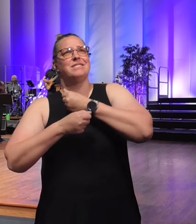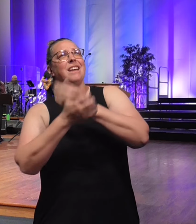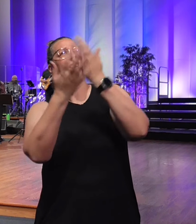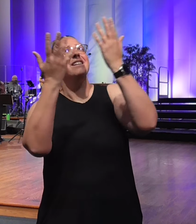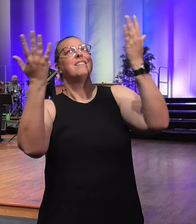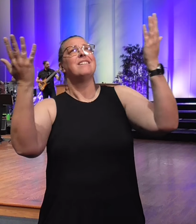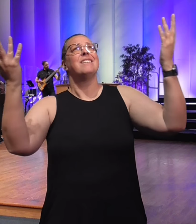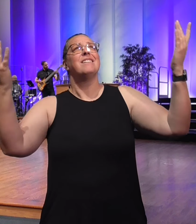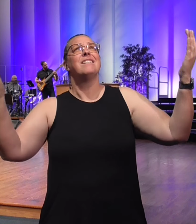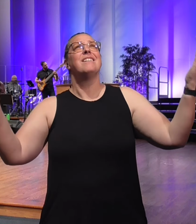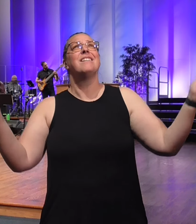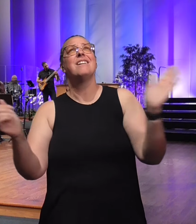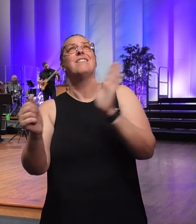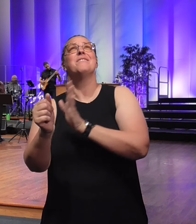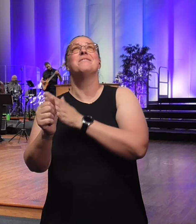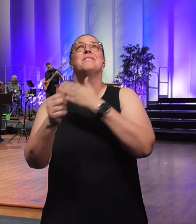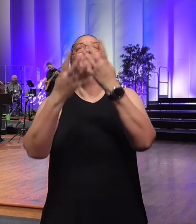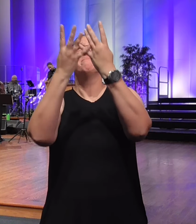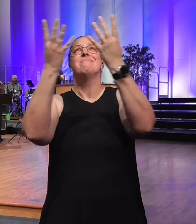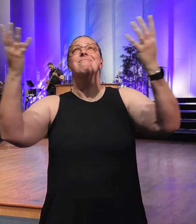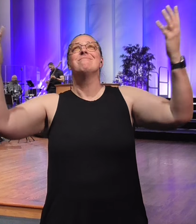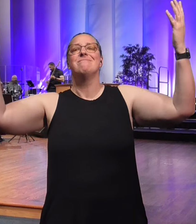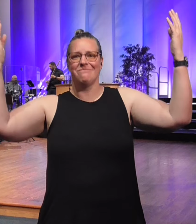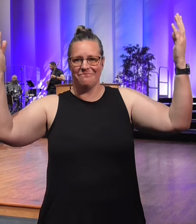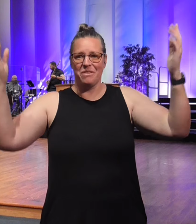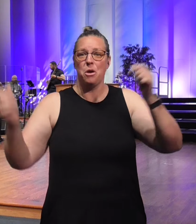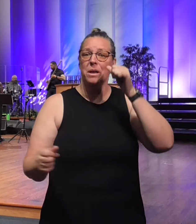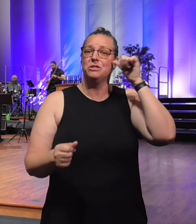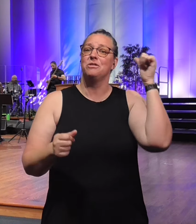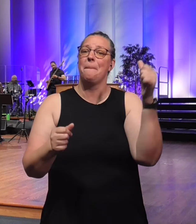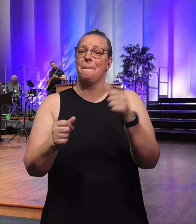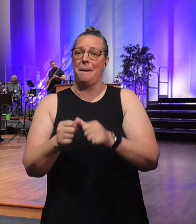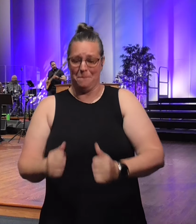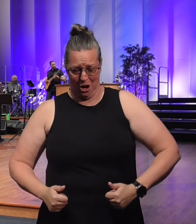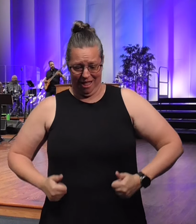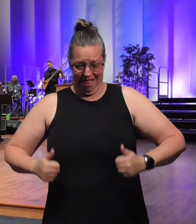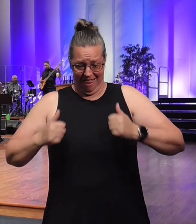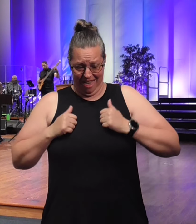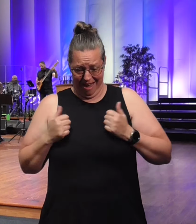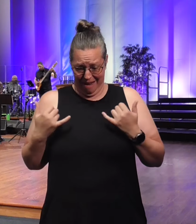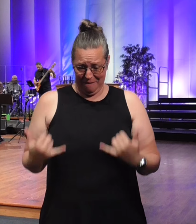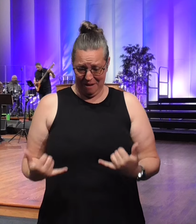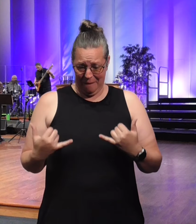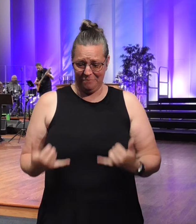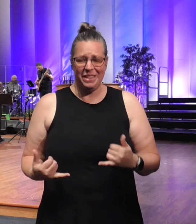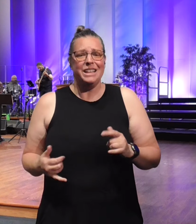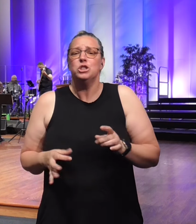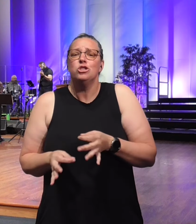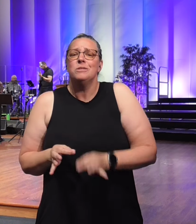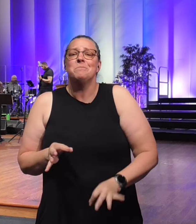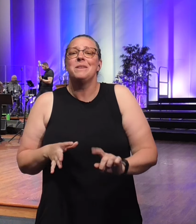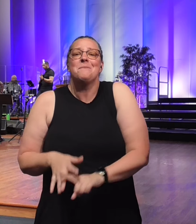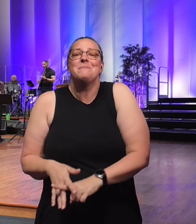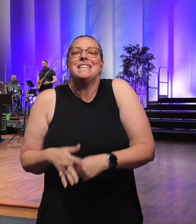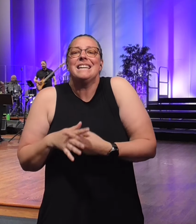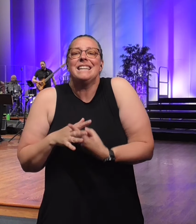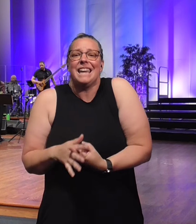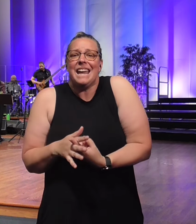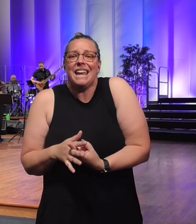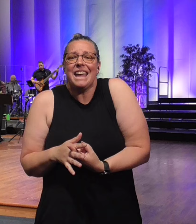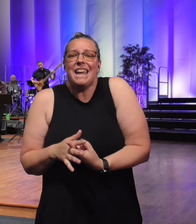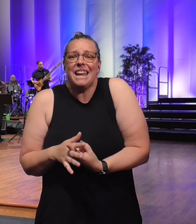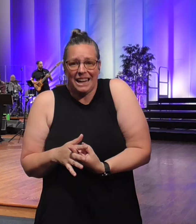them ring. So let us remember this life that we're living is just the beginning of